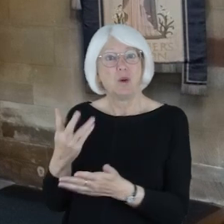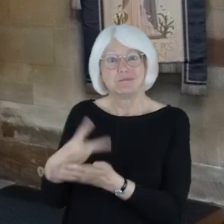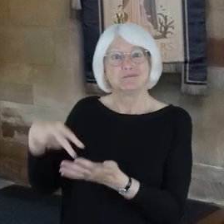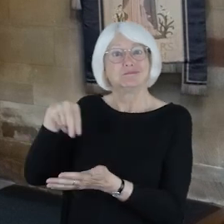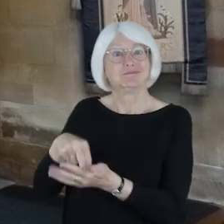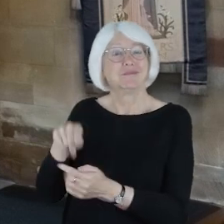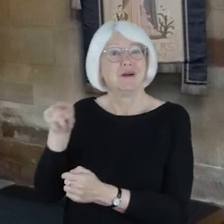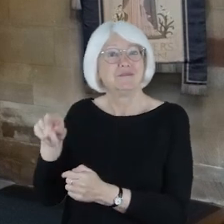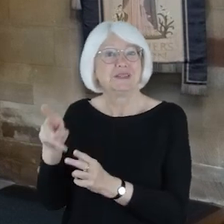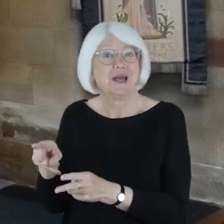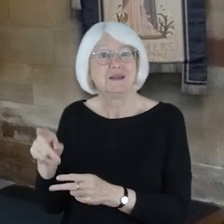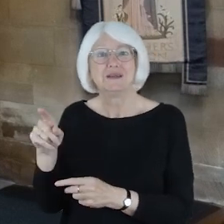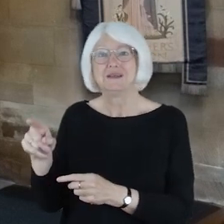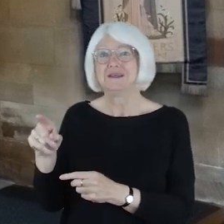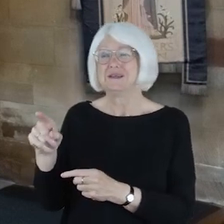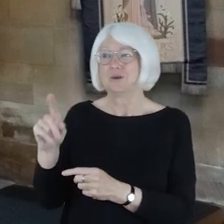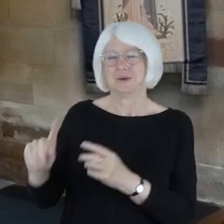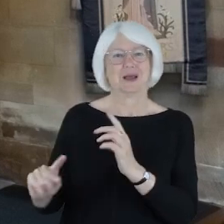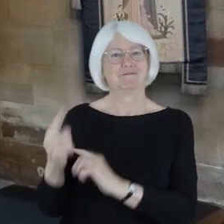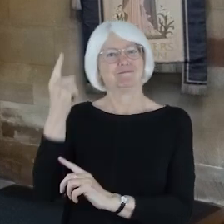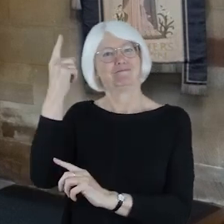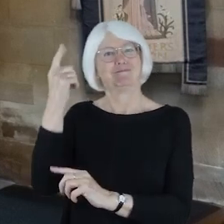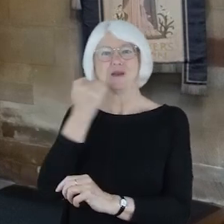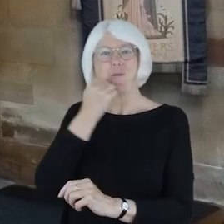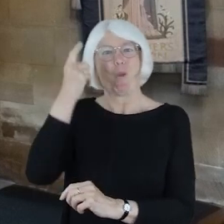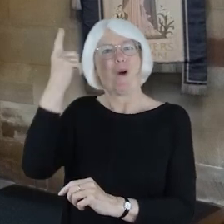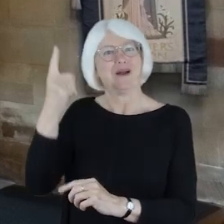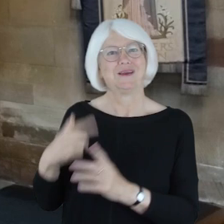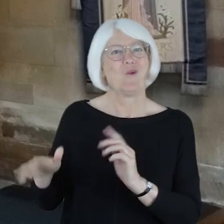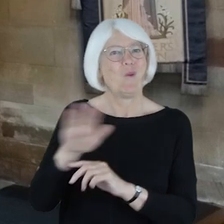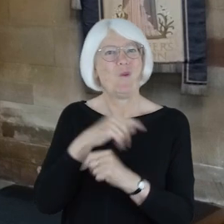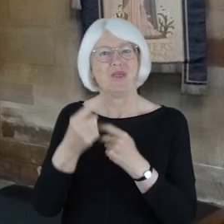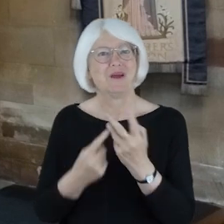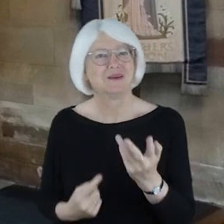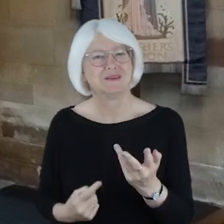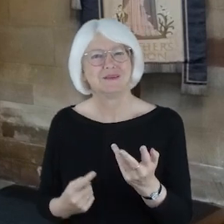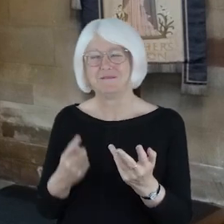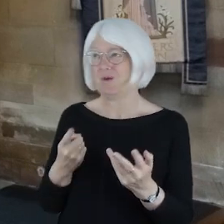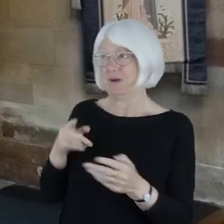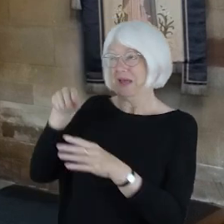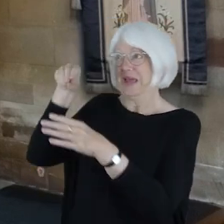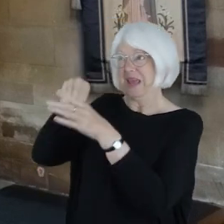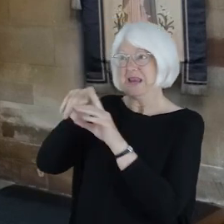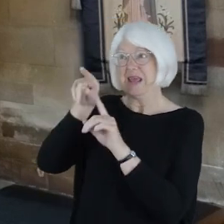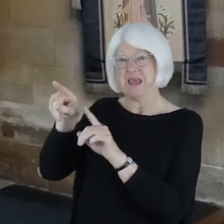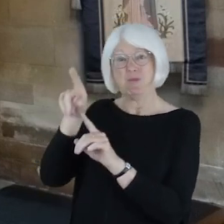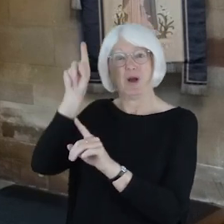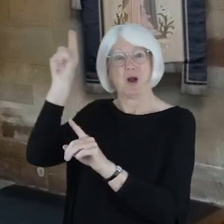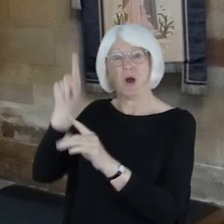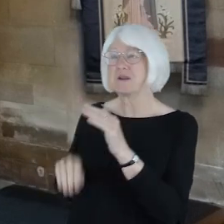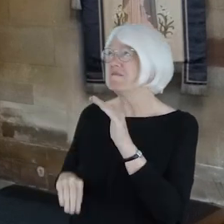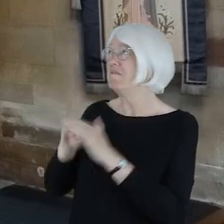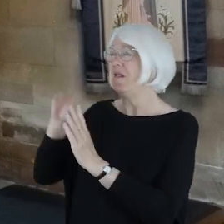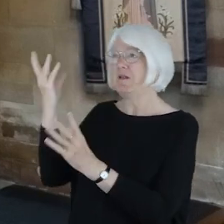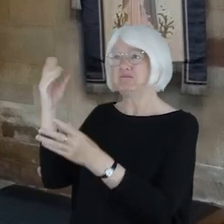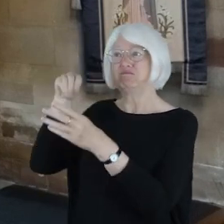to have first place in everything. For in him all the fullness of God was pleased to dwell, and through him